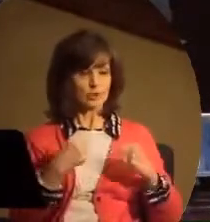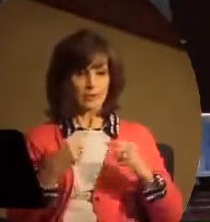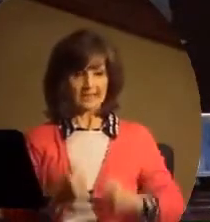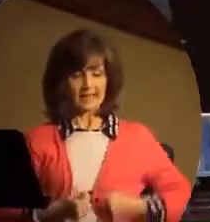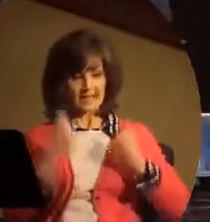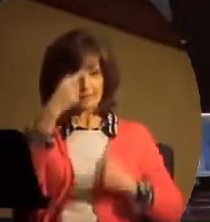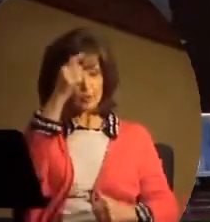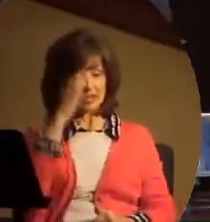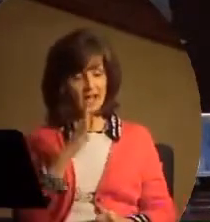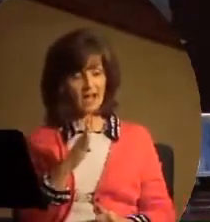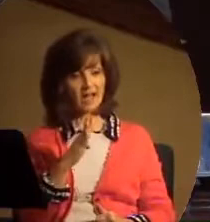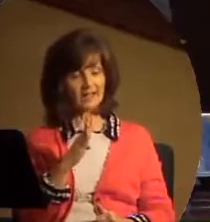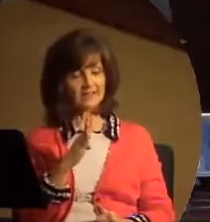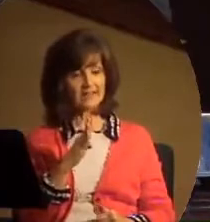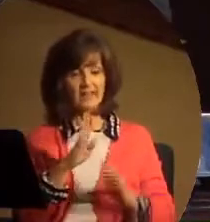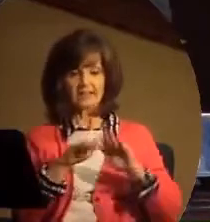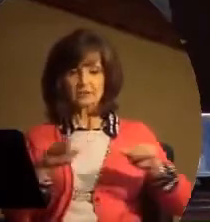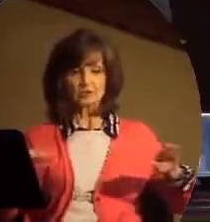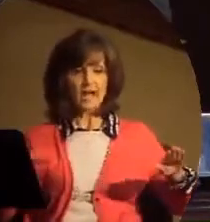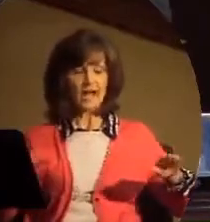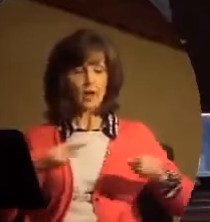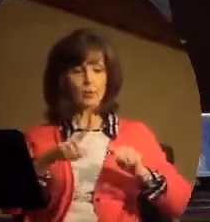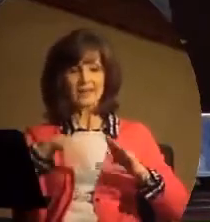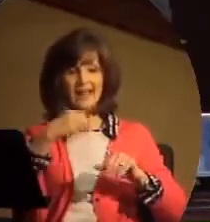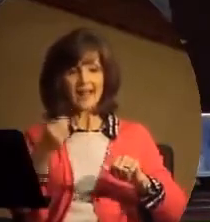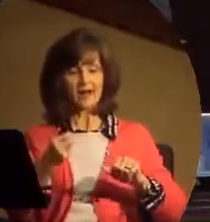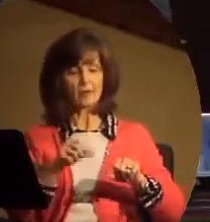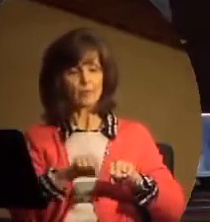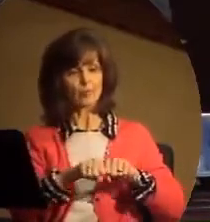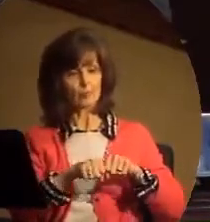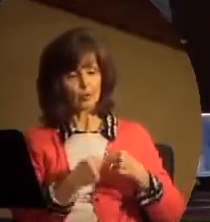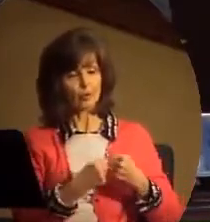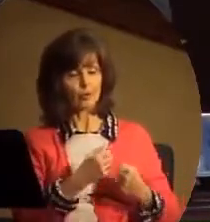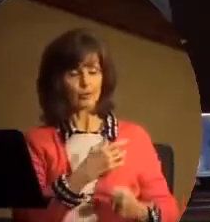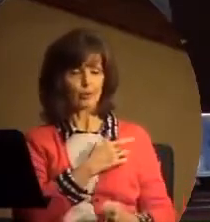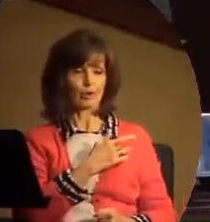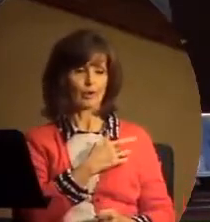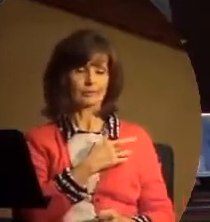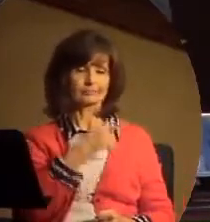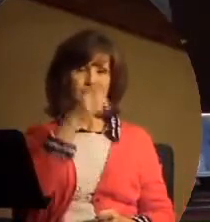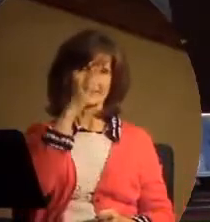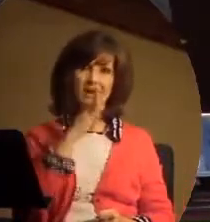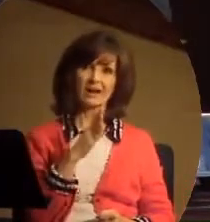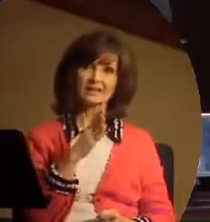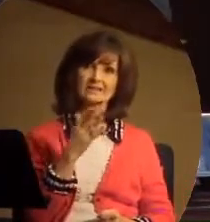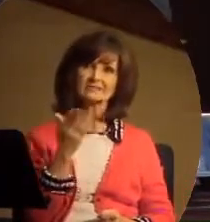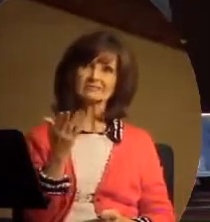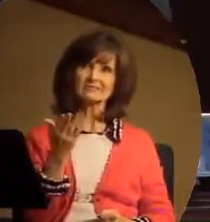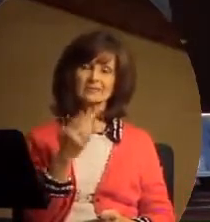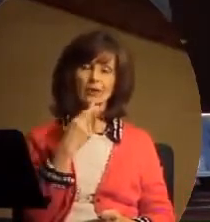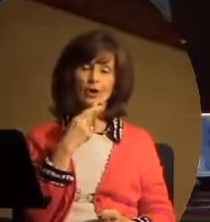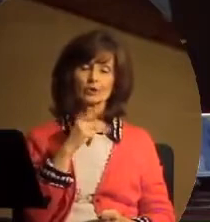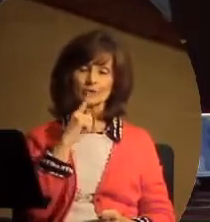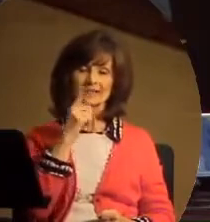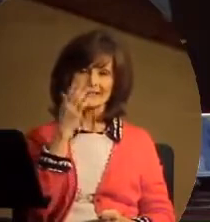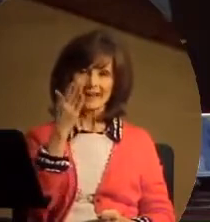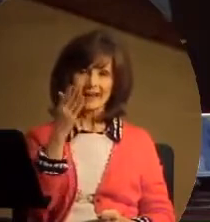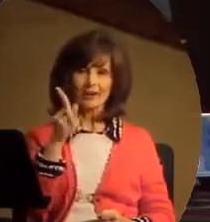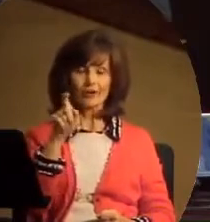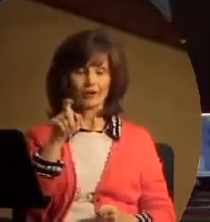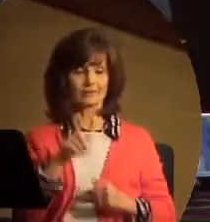live for God and your child has just went out and broke your heart. God, are you really